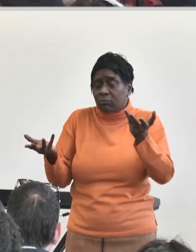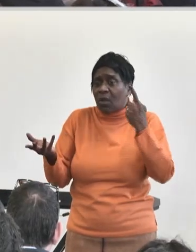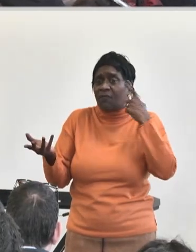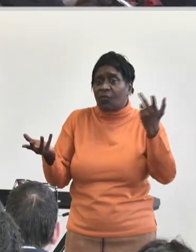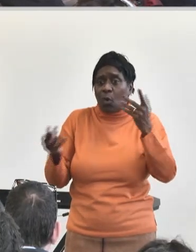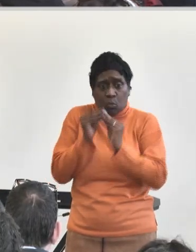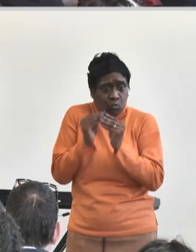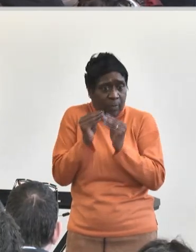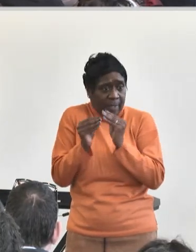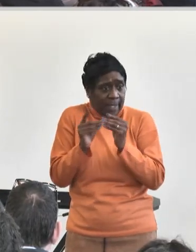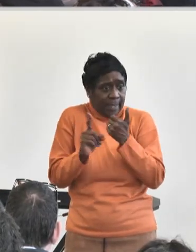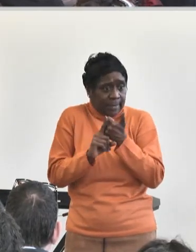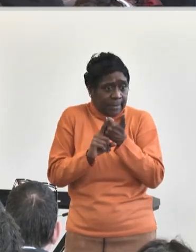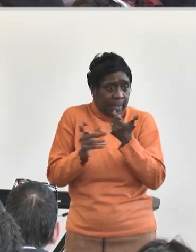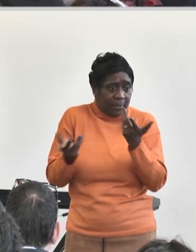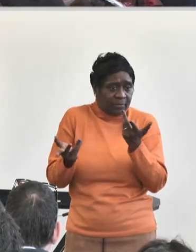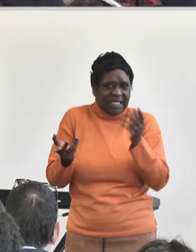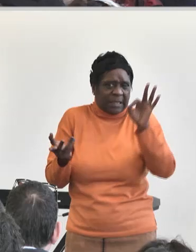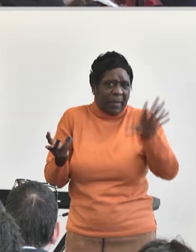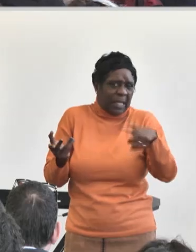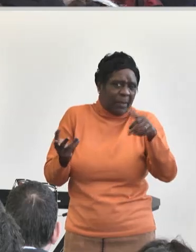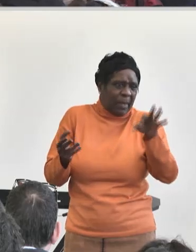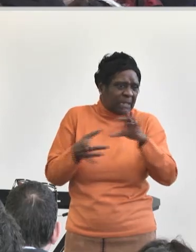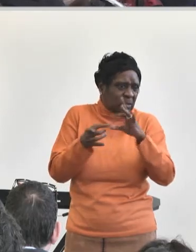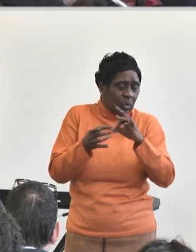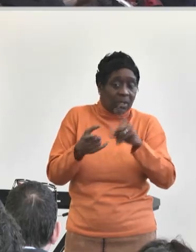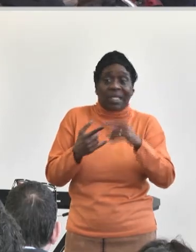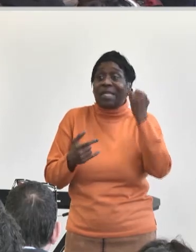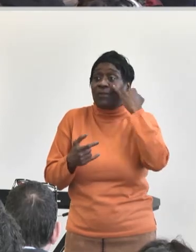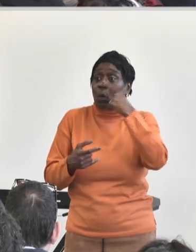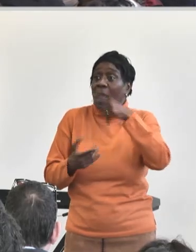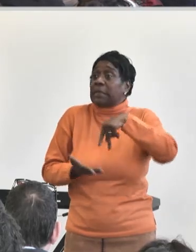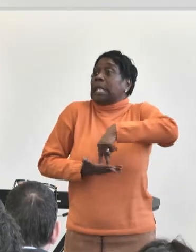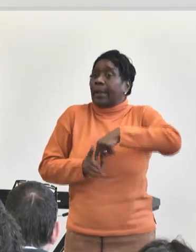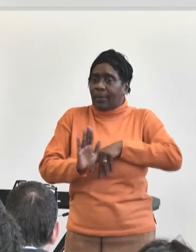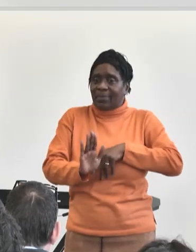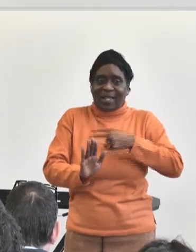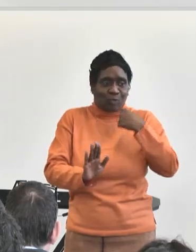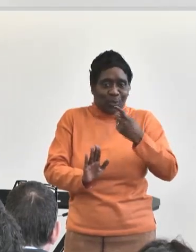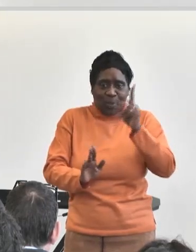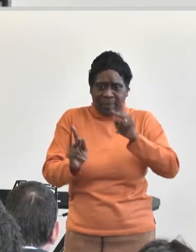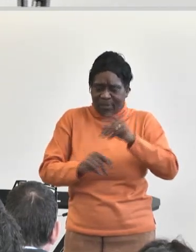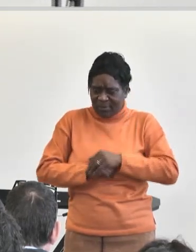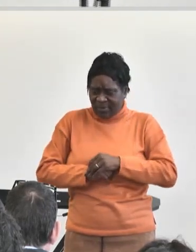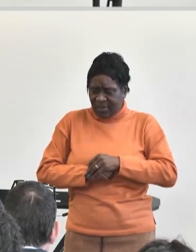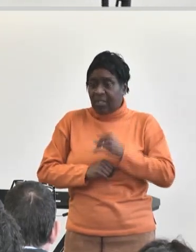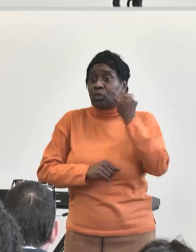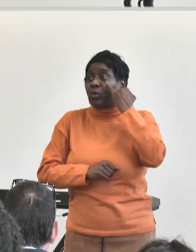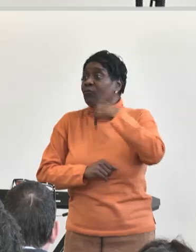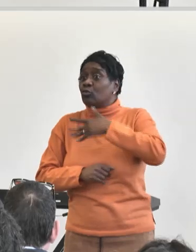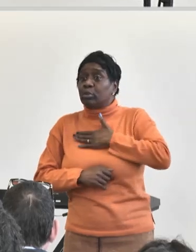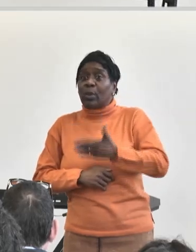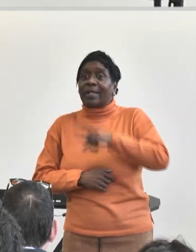for the repairs, dar más para las reparaciones, if you would stand up. Si se pueden parar. He said, so if you would be willing